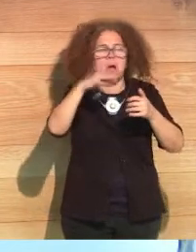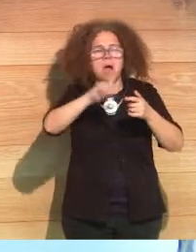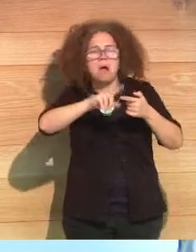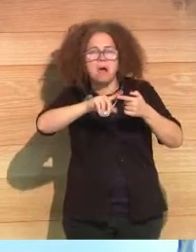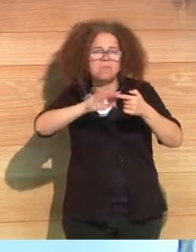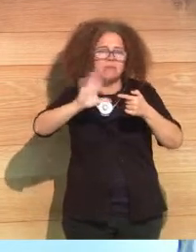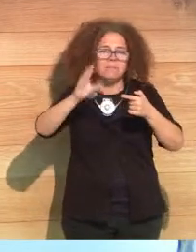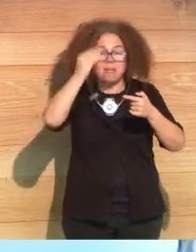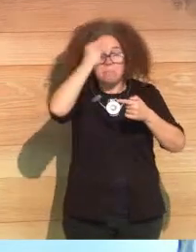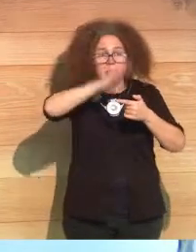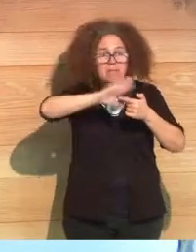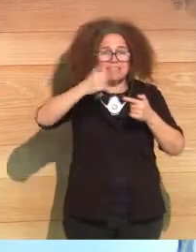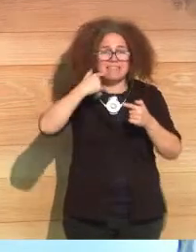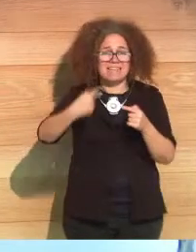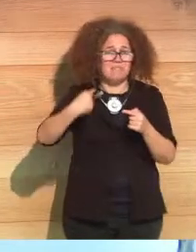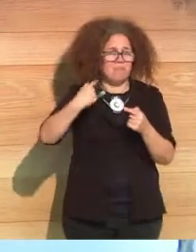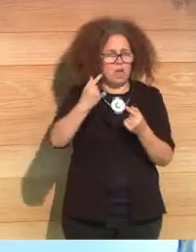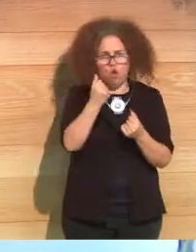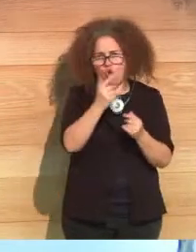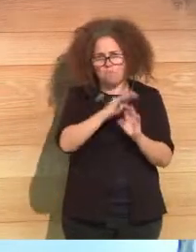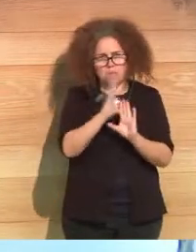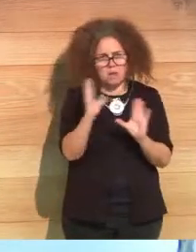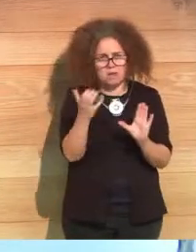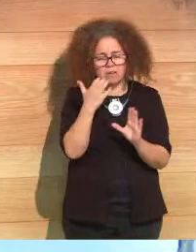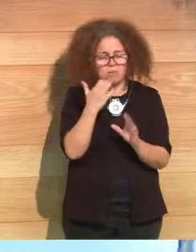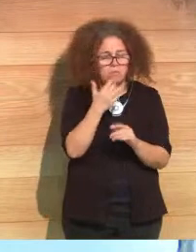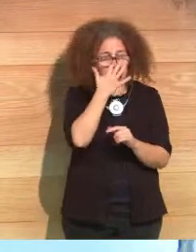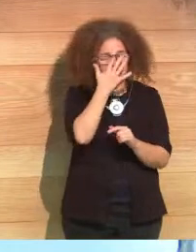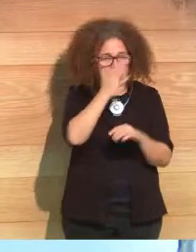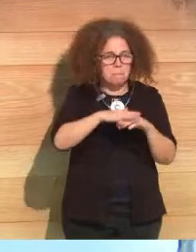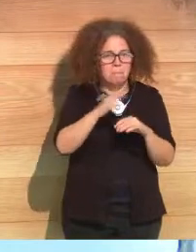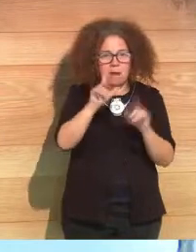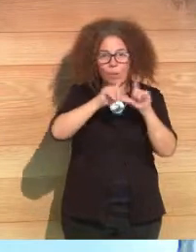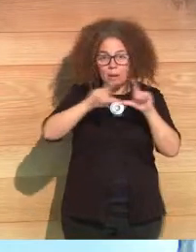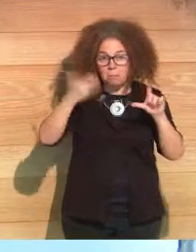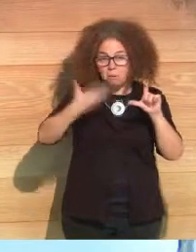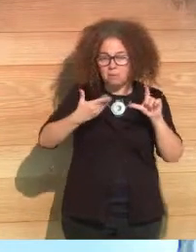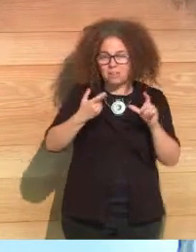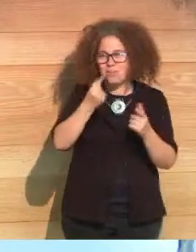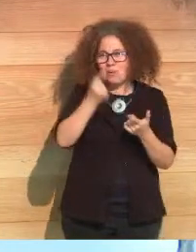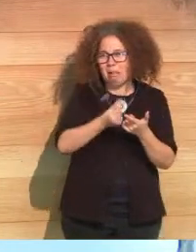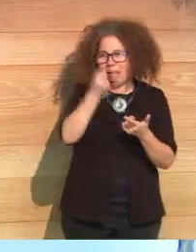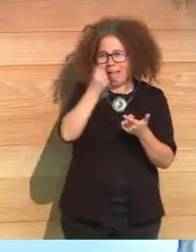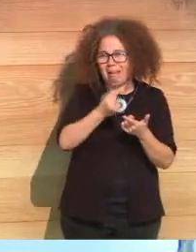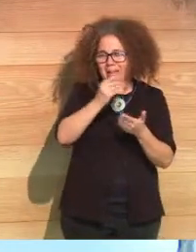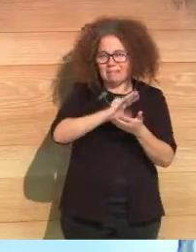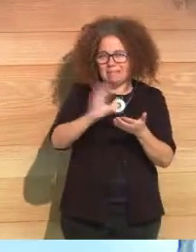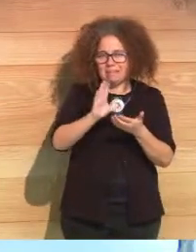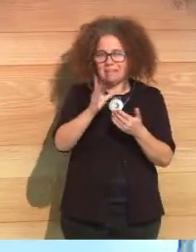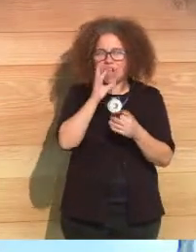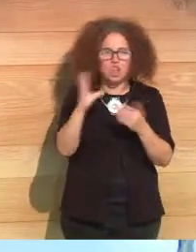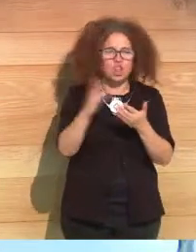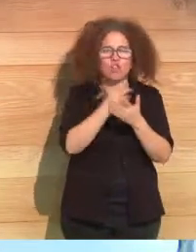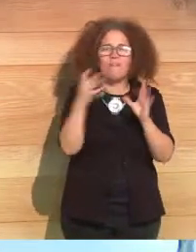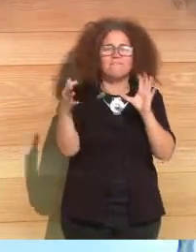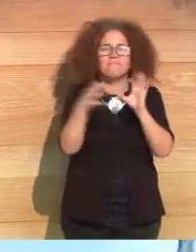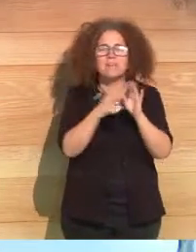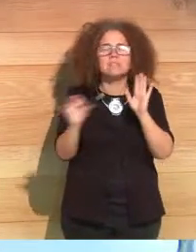for the big company, but it is as a symbol. So this part is all about symbol, the symbol of